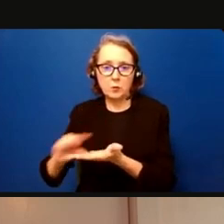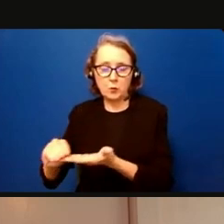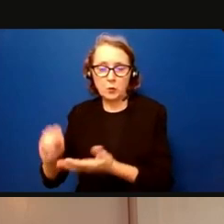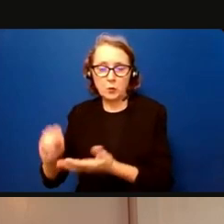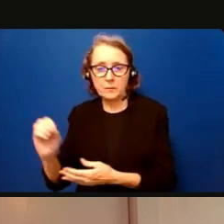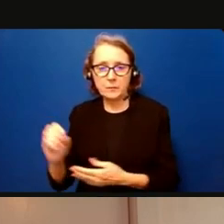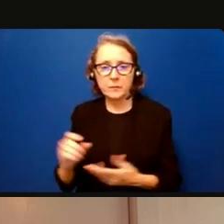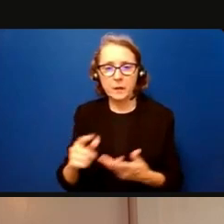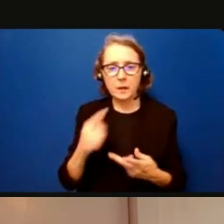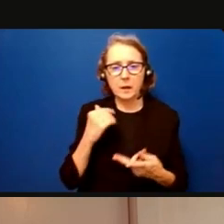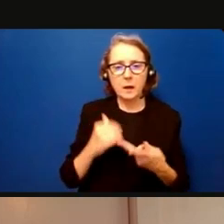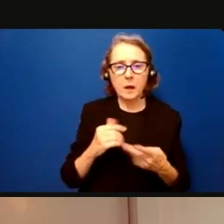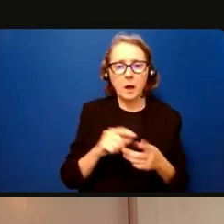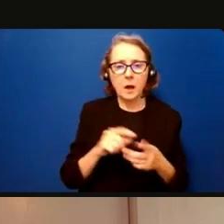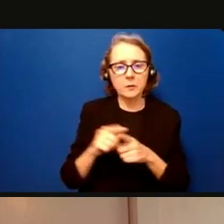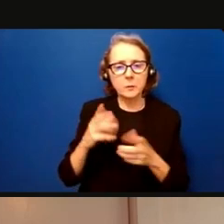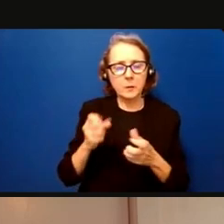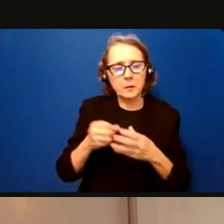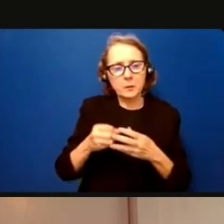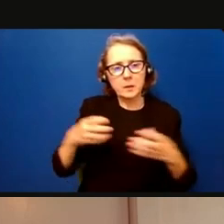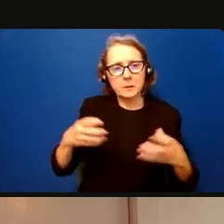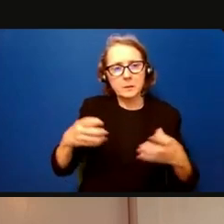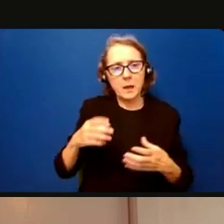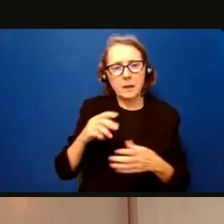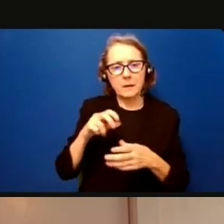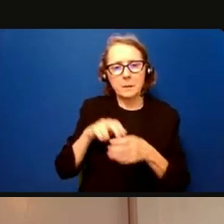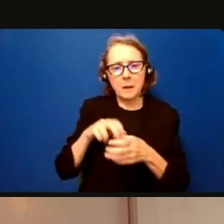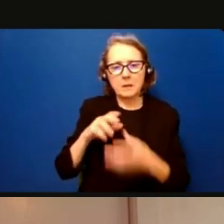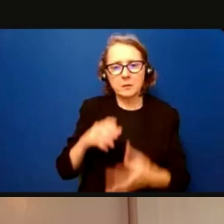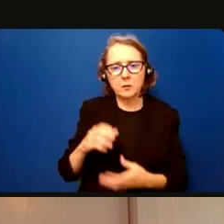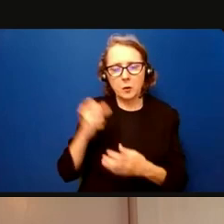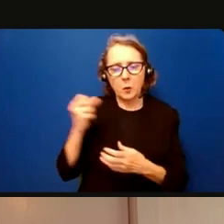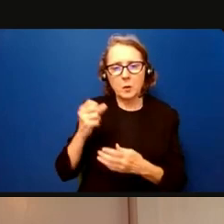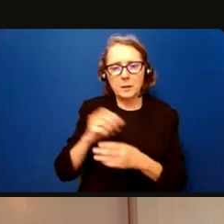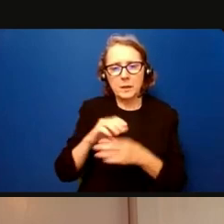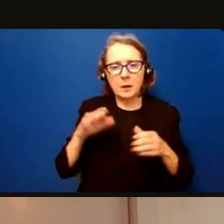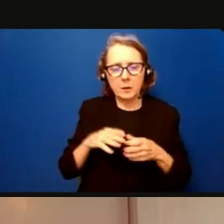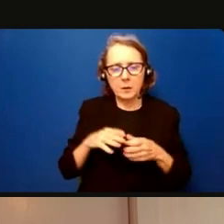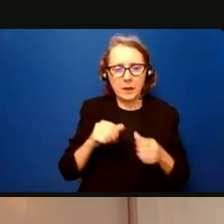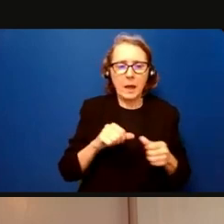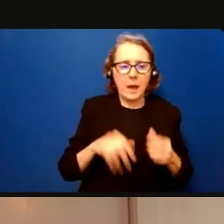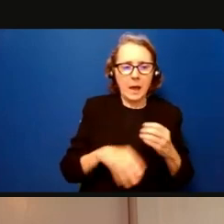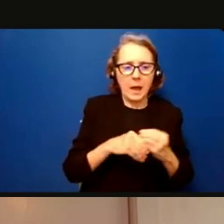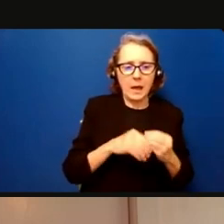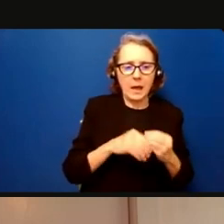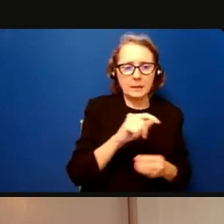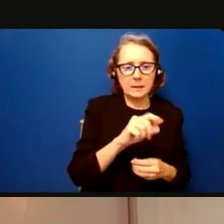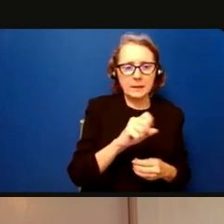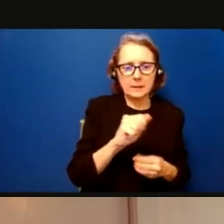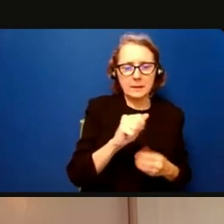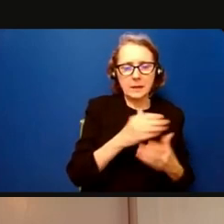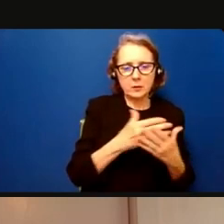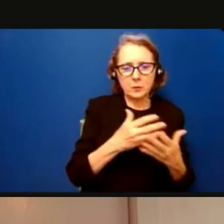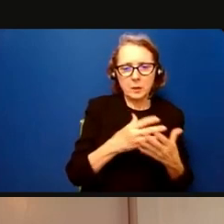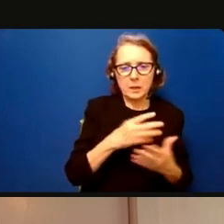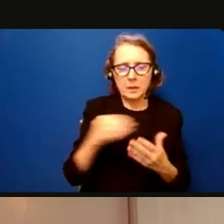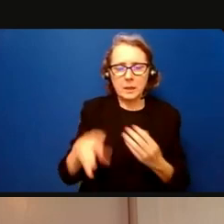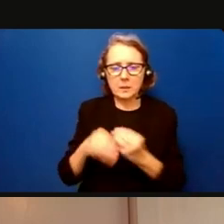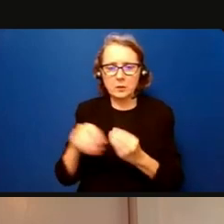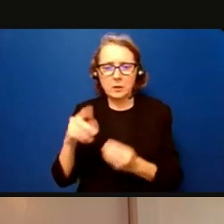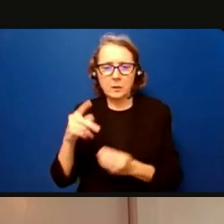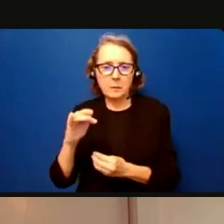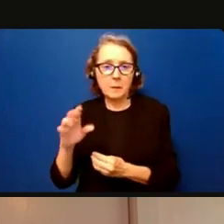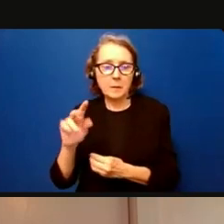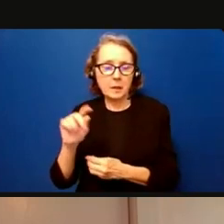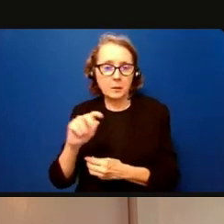the passenger holding area, allocating more TSA screening space, a second gate, and the necessity of additional public restrooms. A local